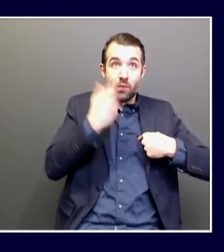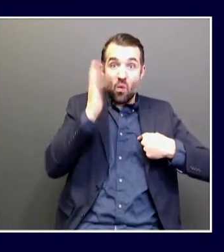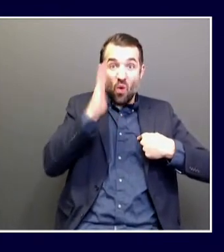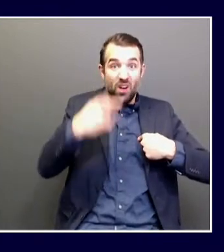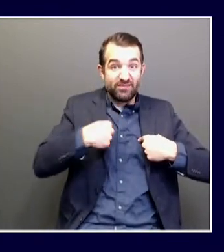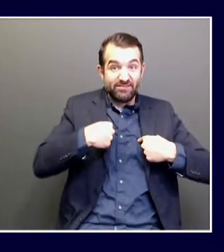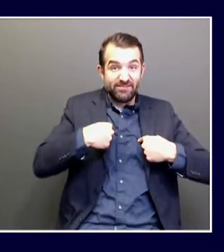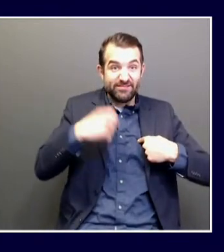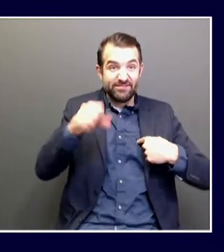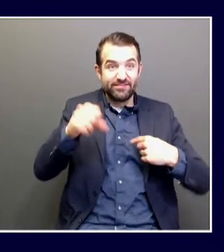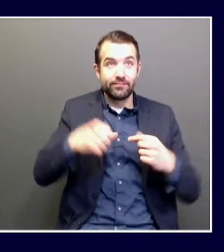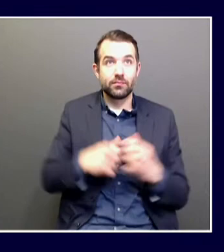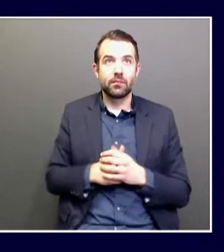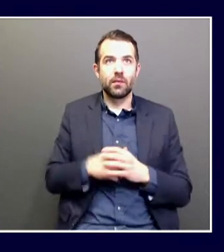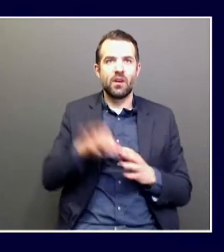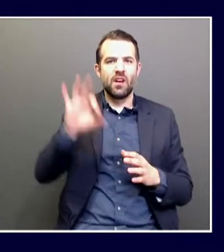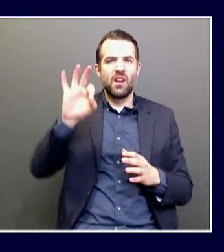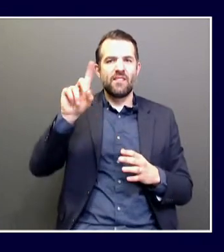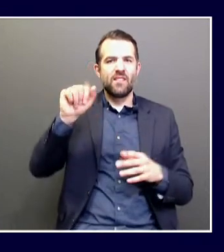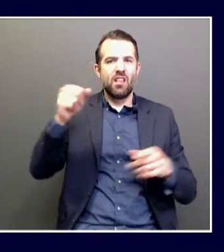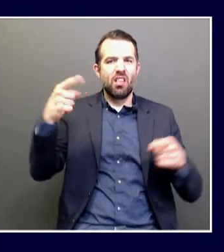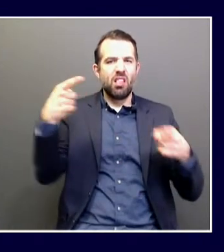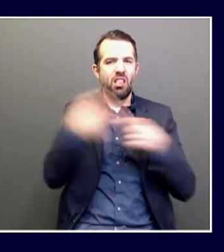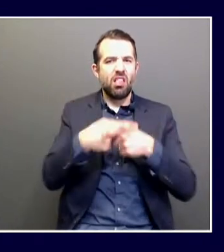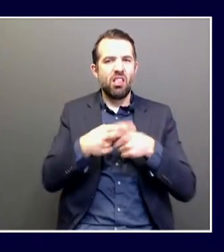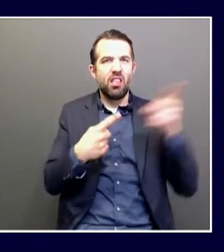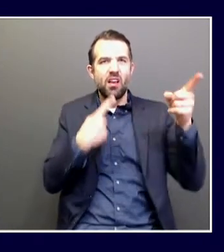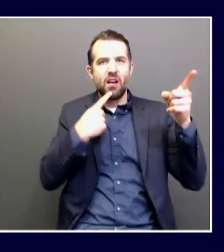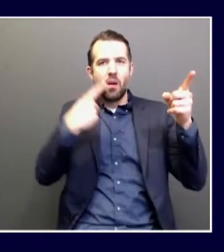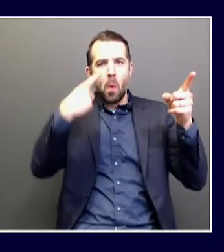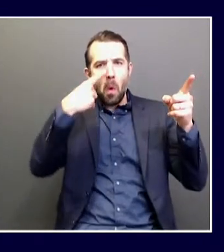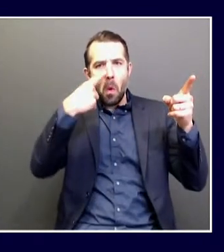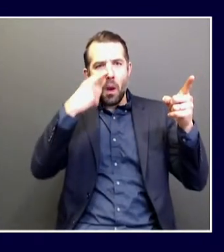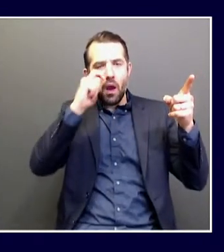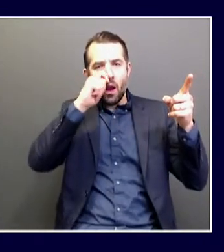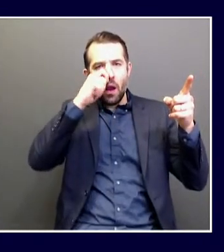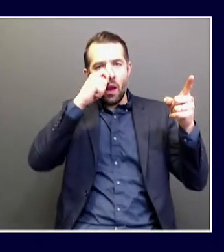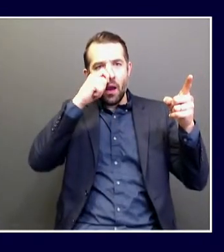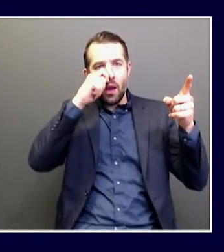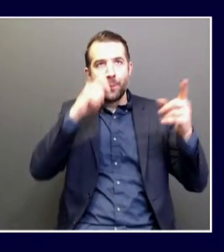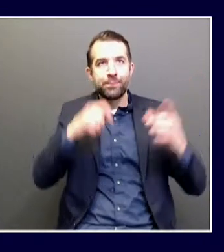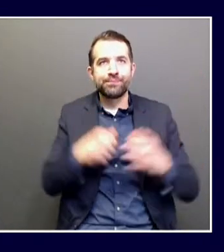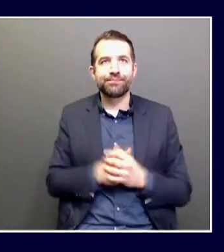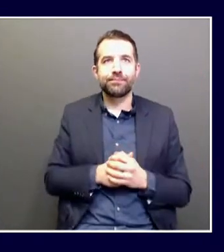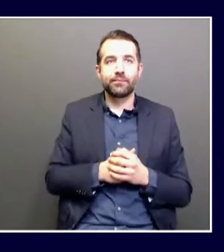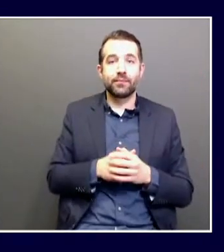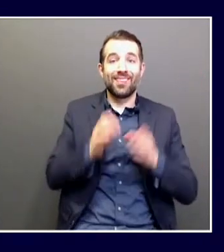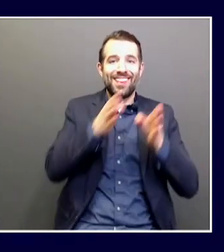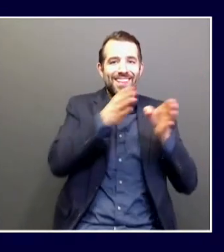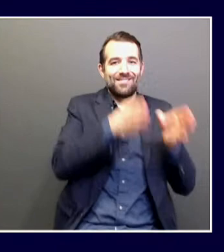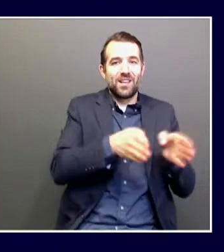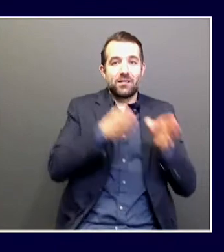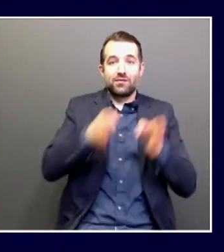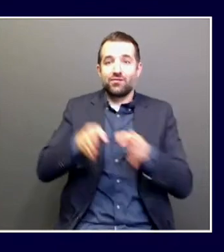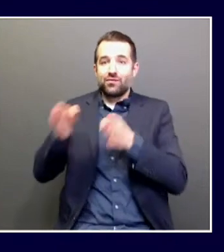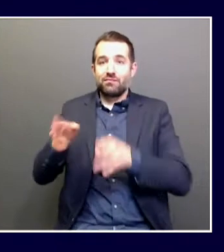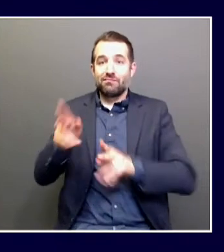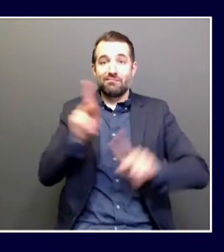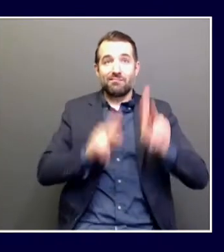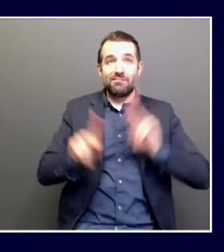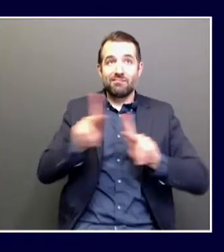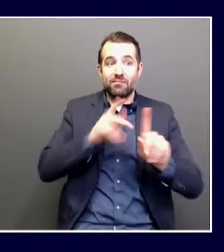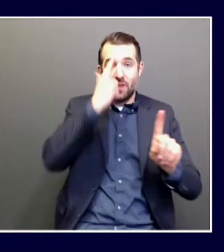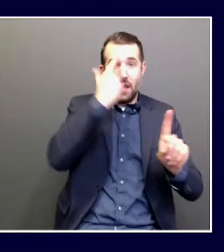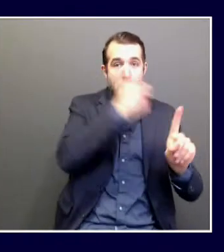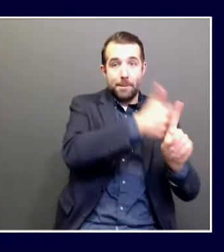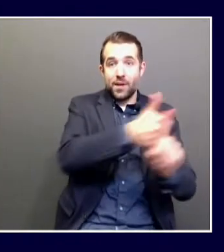the FDA is saying about swabbing the back of your throat? Individuals have to make a decision that's best for them. The US